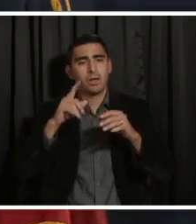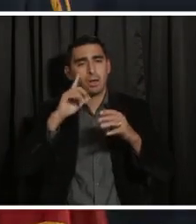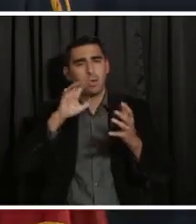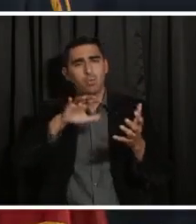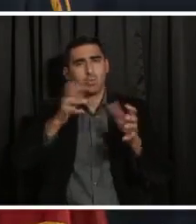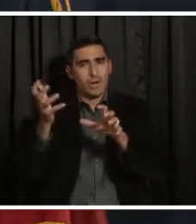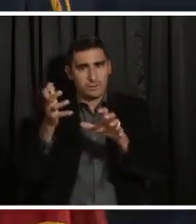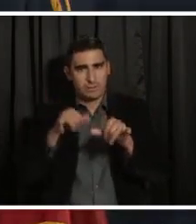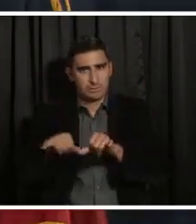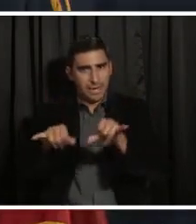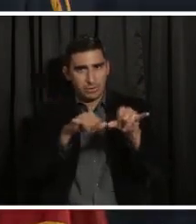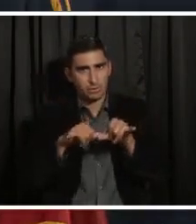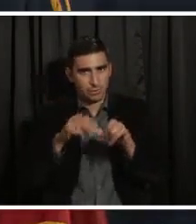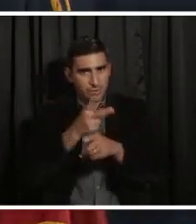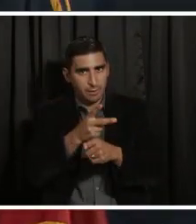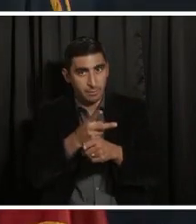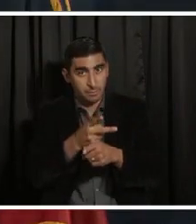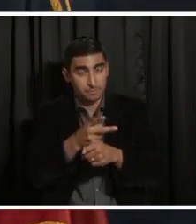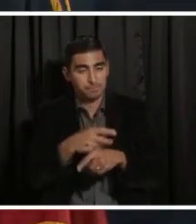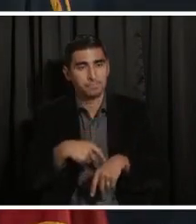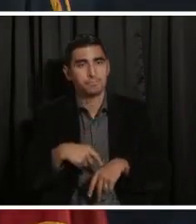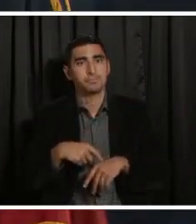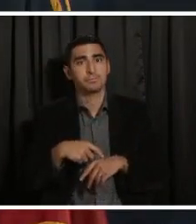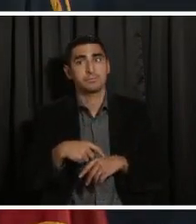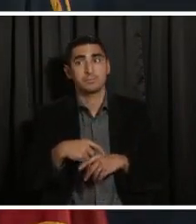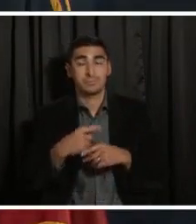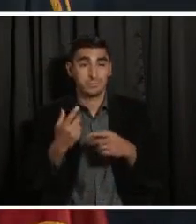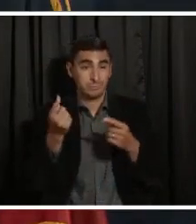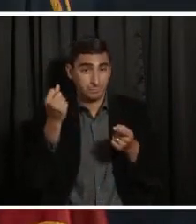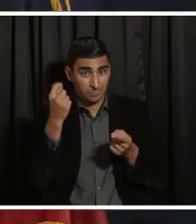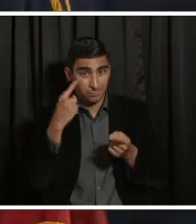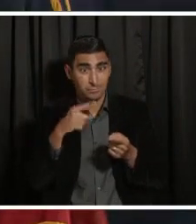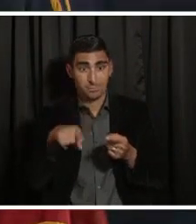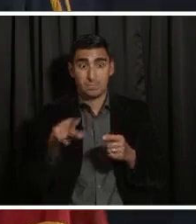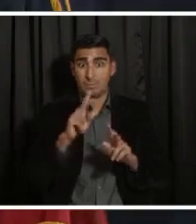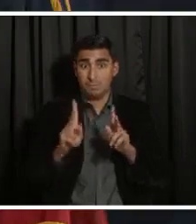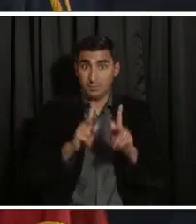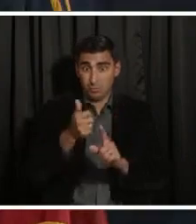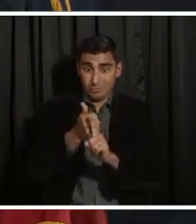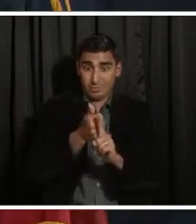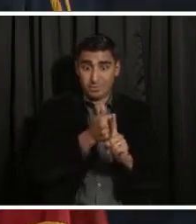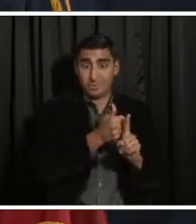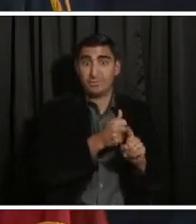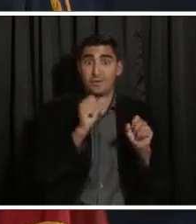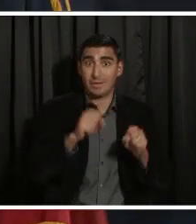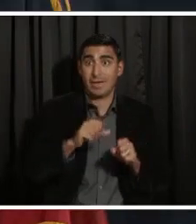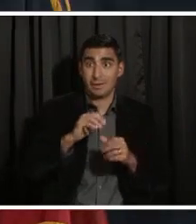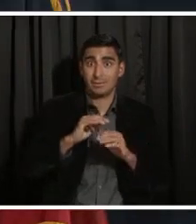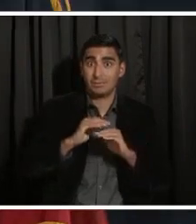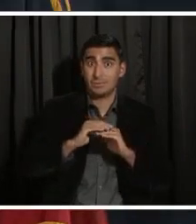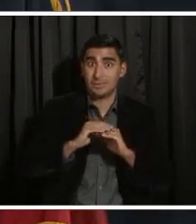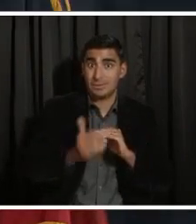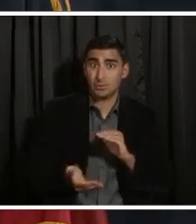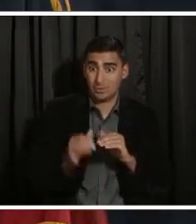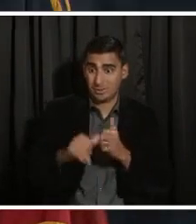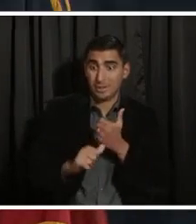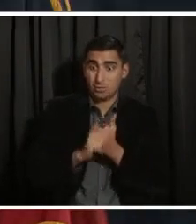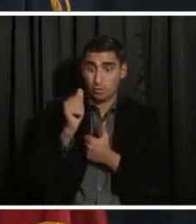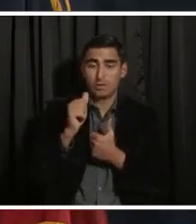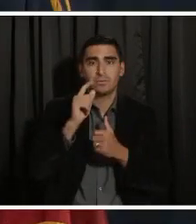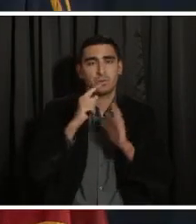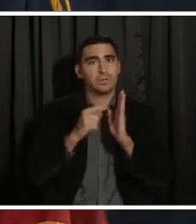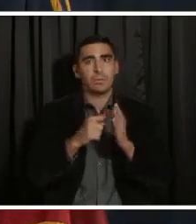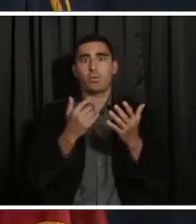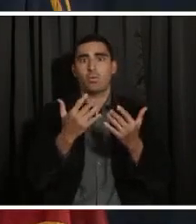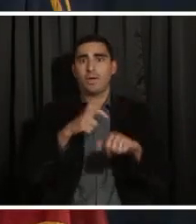of care. And again, Coloradans can take a simple action to avoid that risk, avoid wait times in the